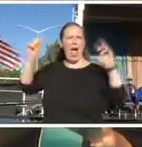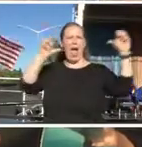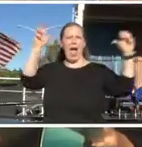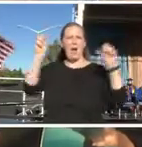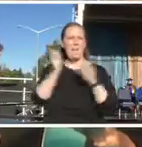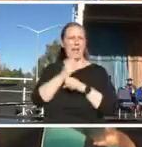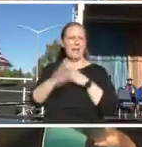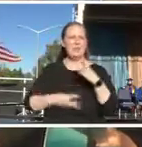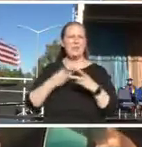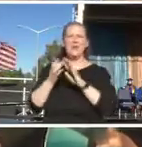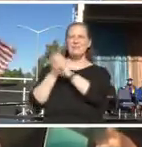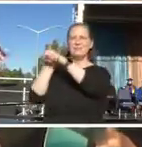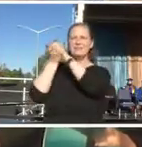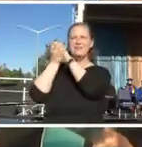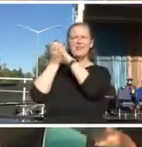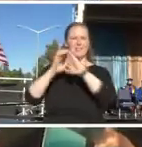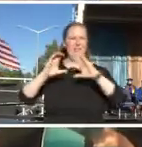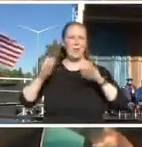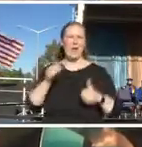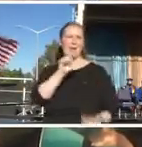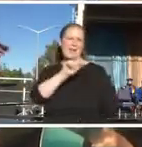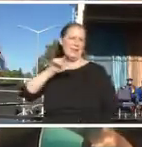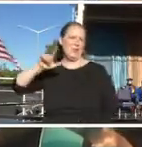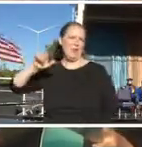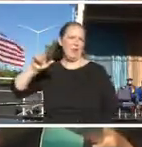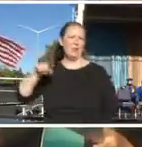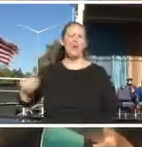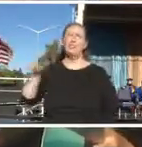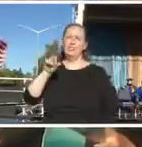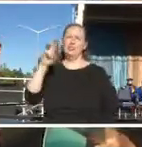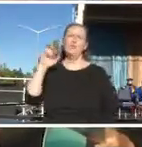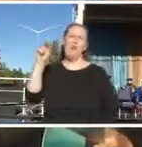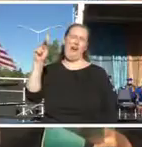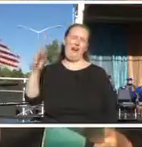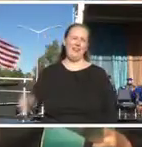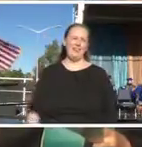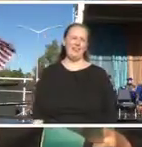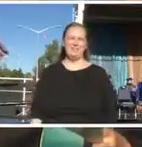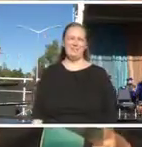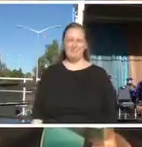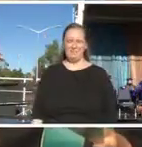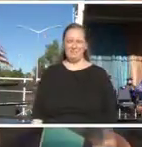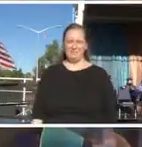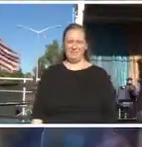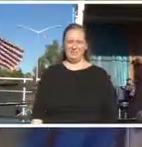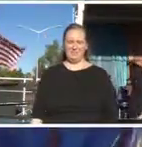world. Congratulations to the class of 2021. You guys rock.